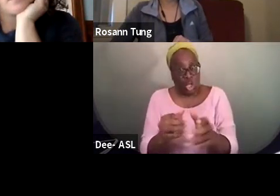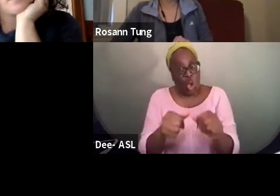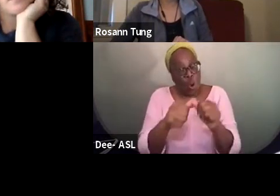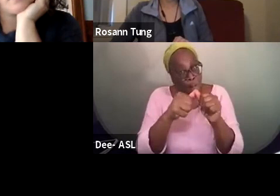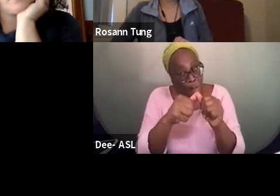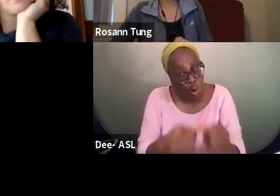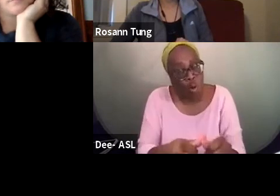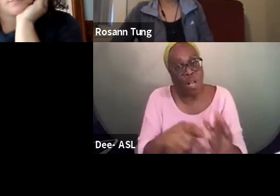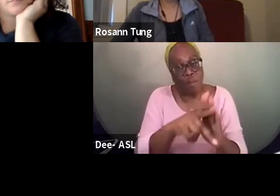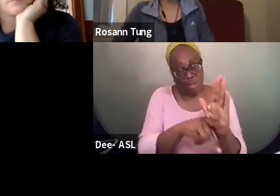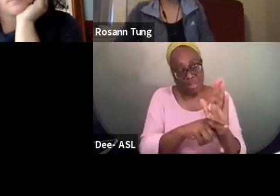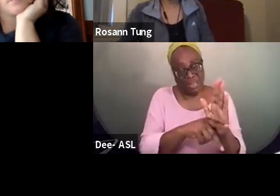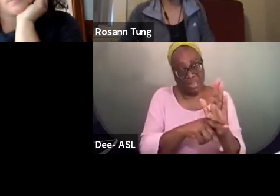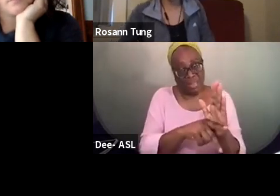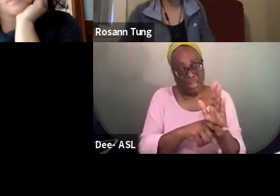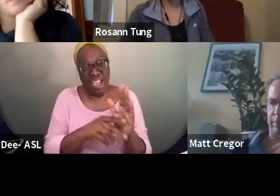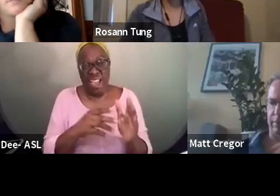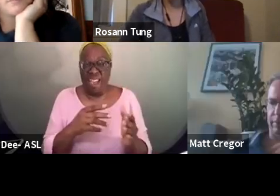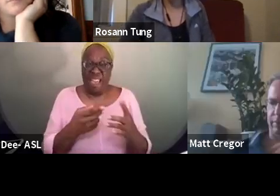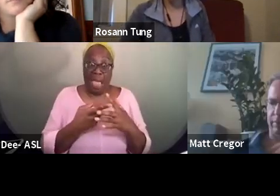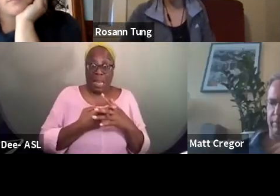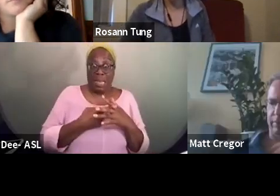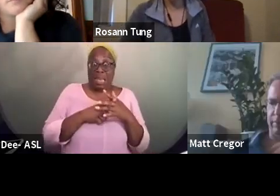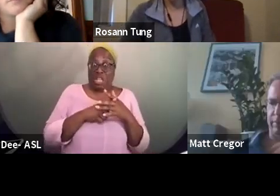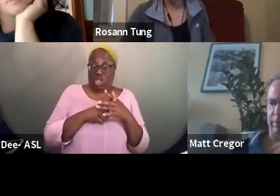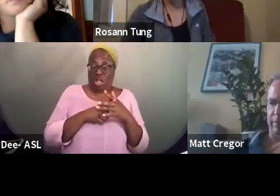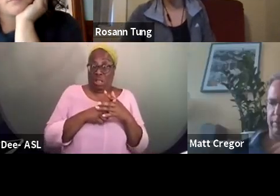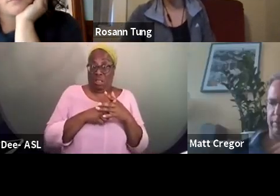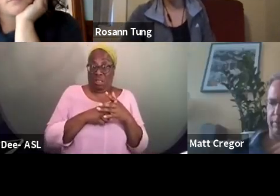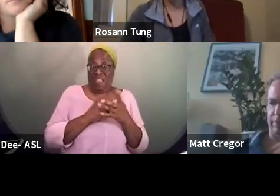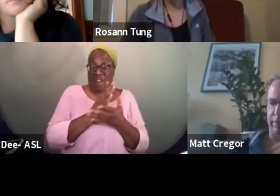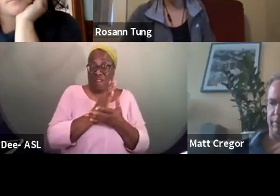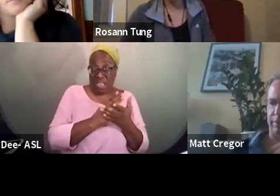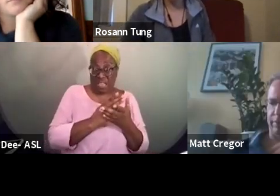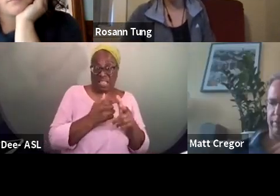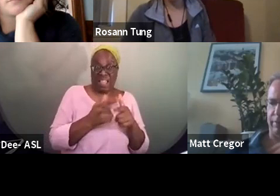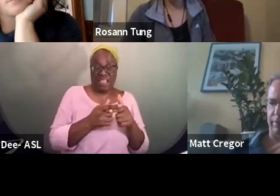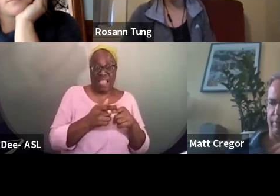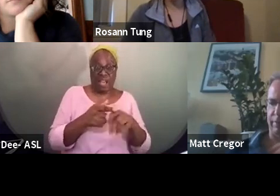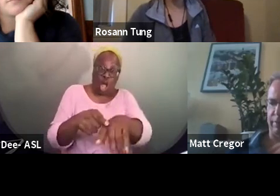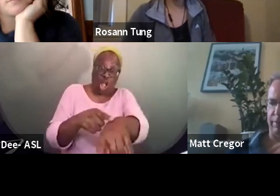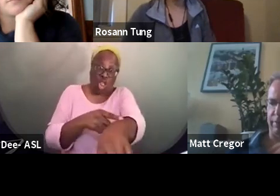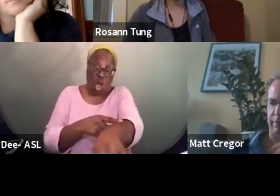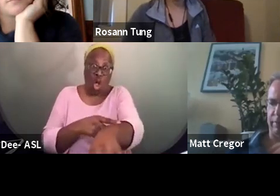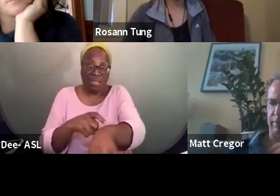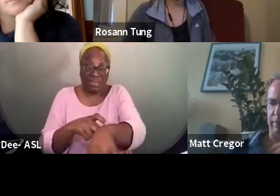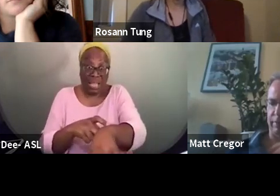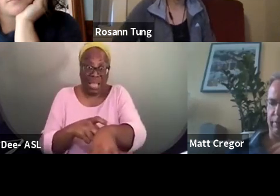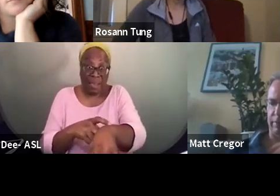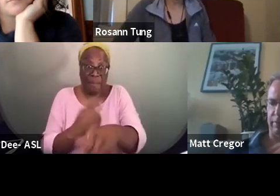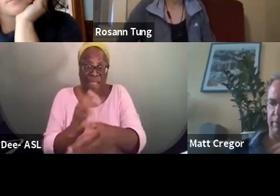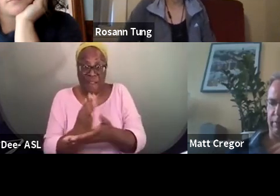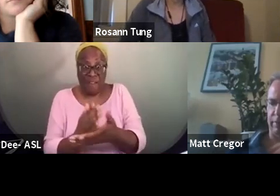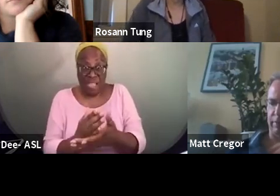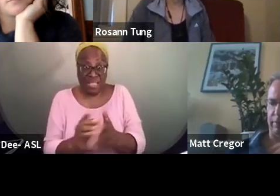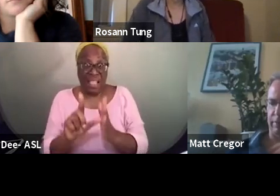phase for 2022, and then a longer term phase to begin in FY23, but we're communicating to the